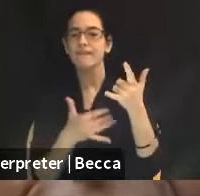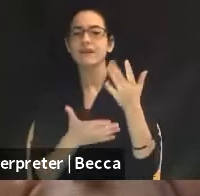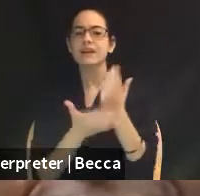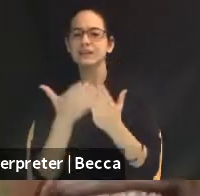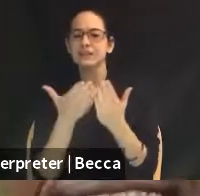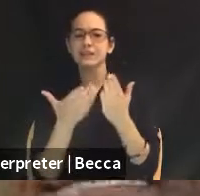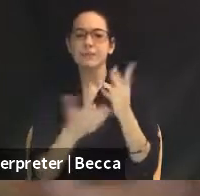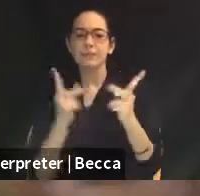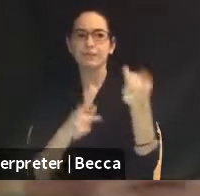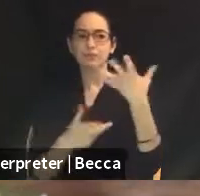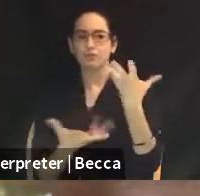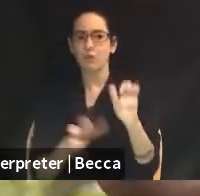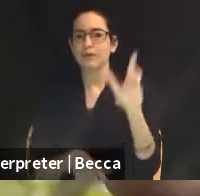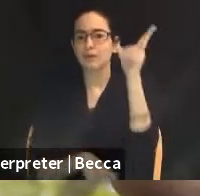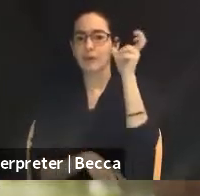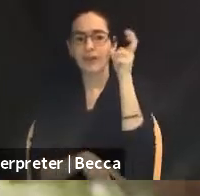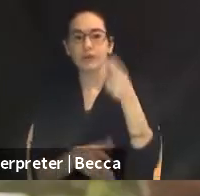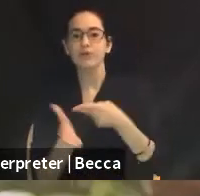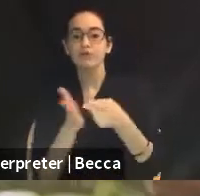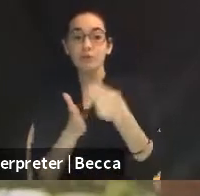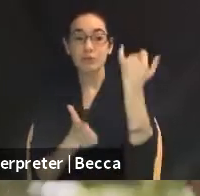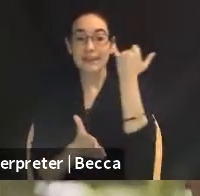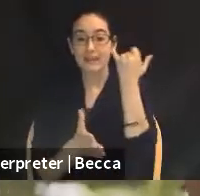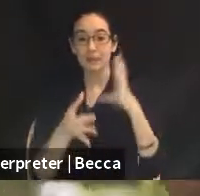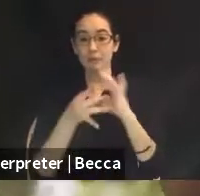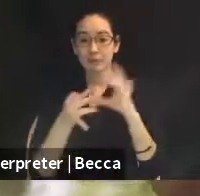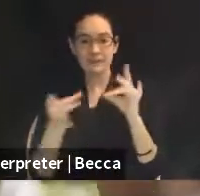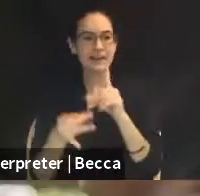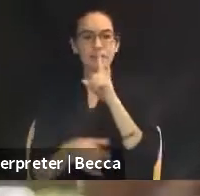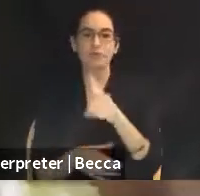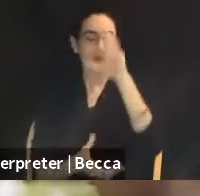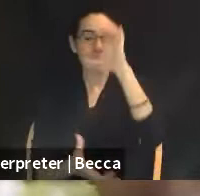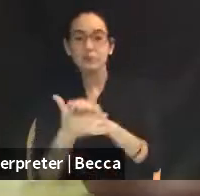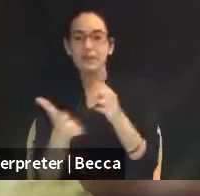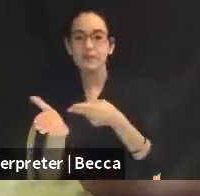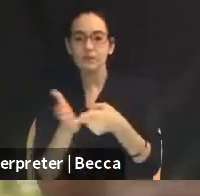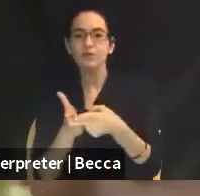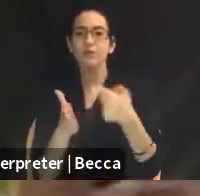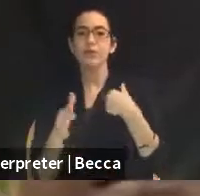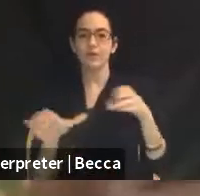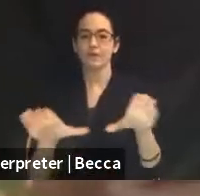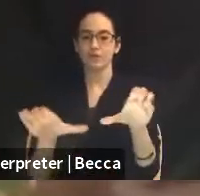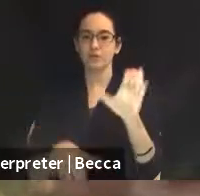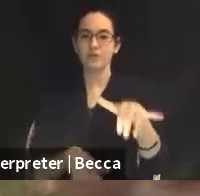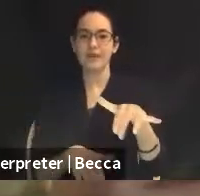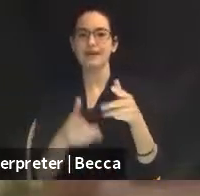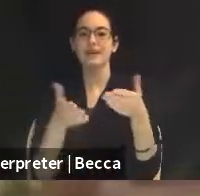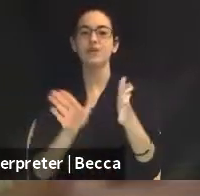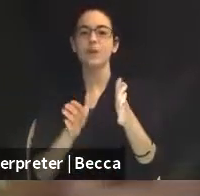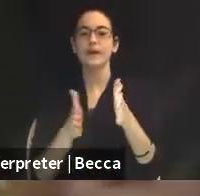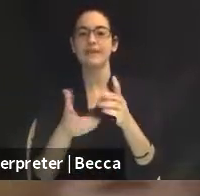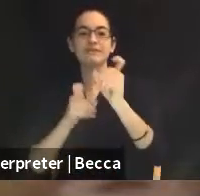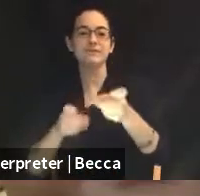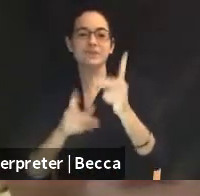it's hard to say the truth, but if you believe, you have to stick to the truth, but you have to do it in a way that brings peace to people and doesn't feel